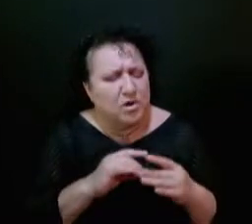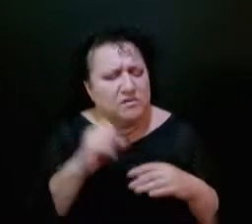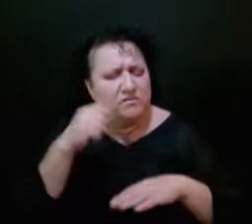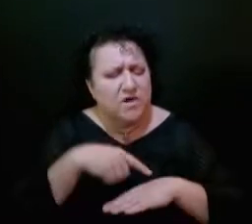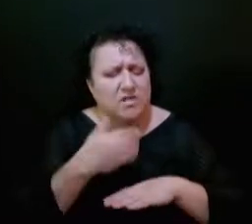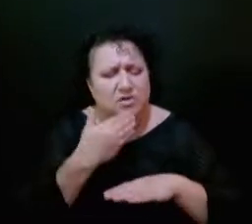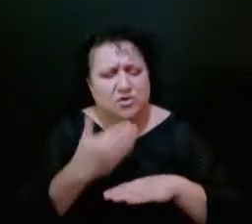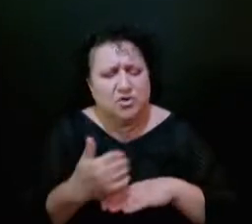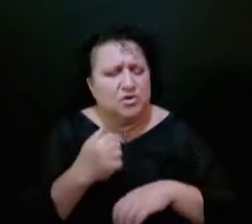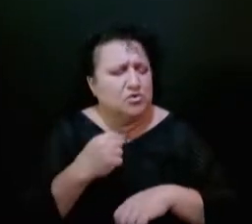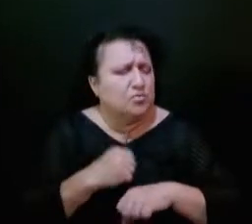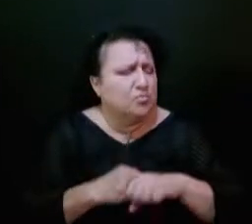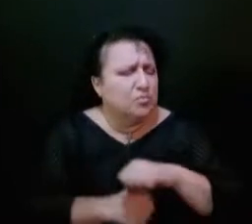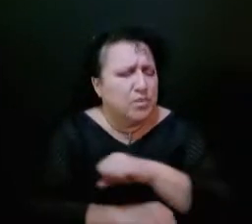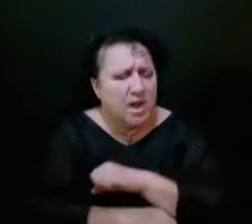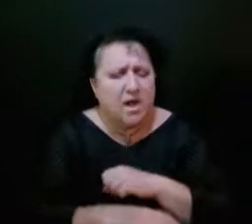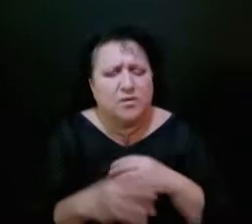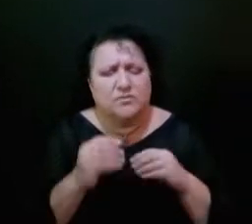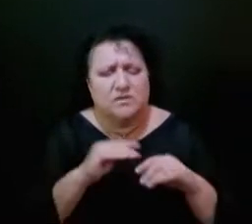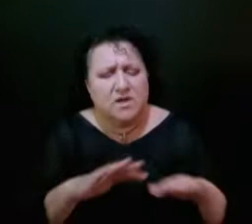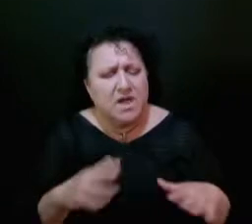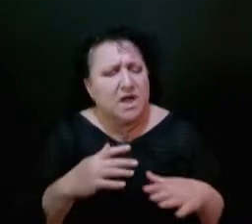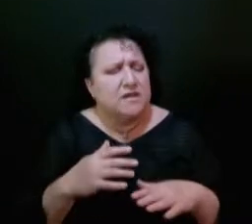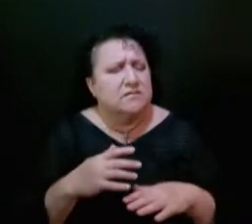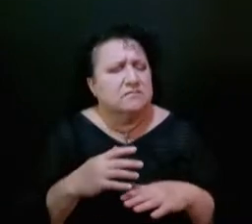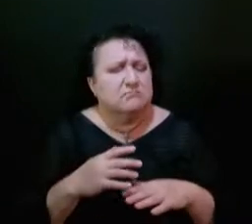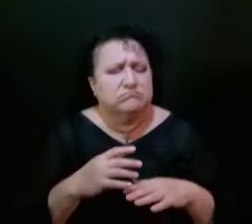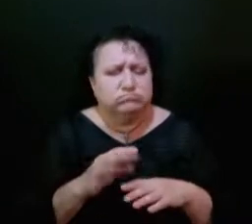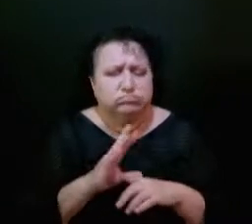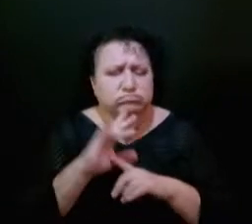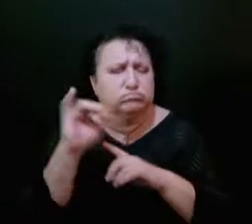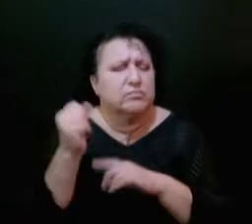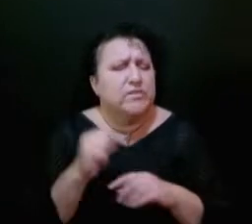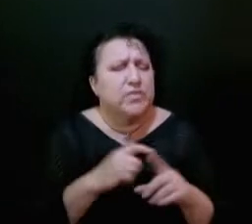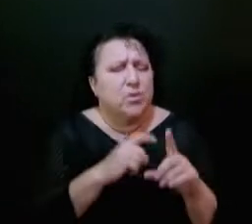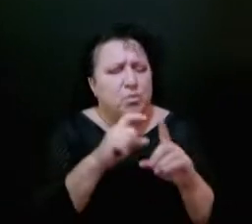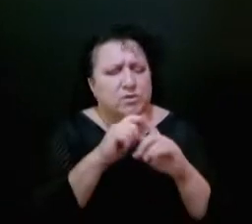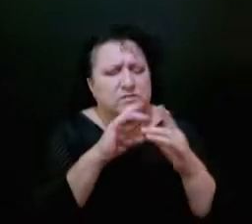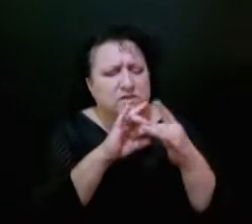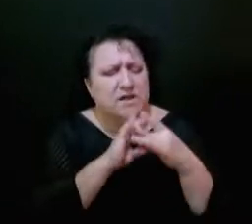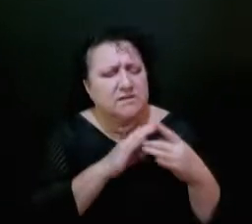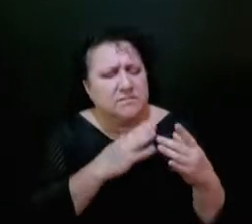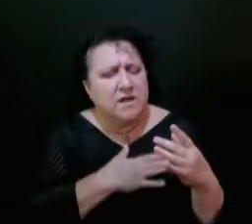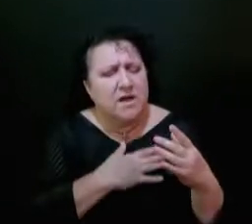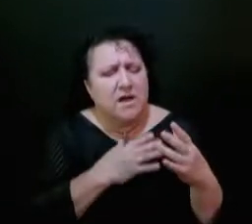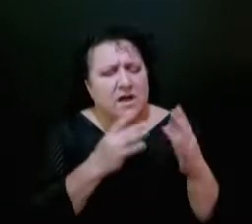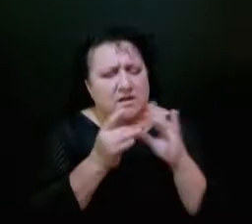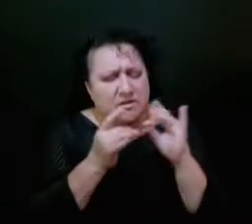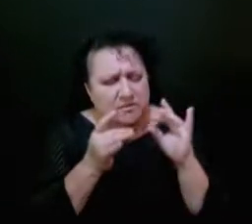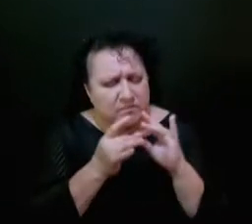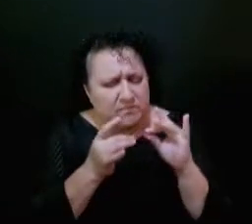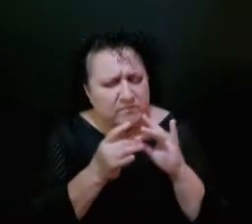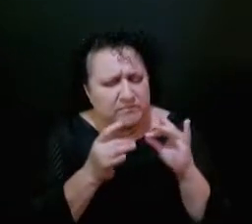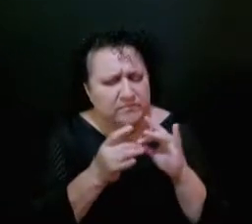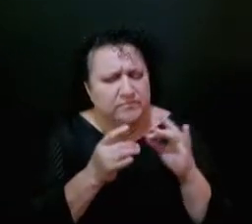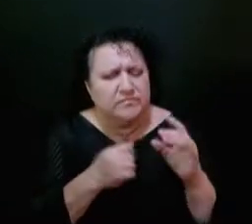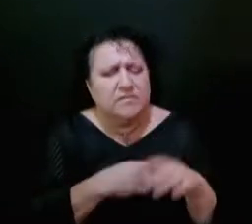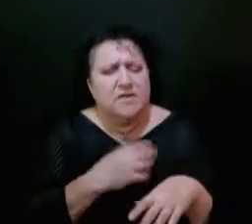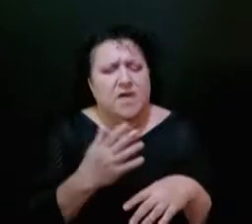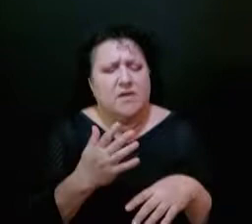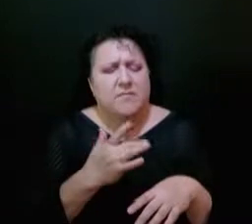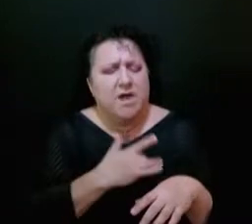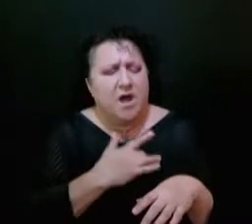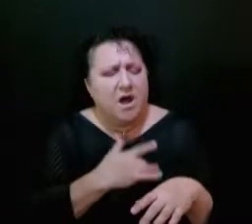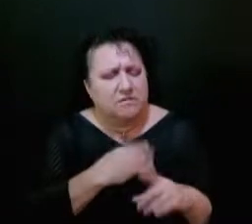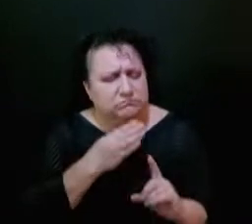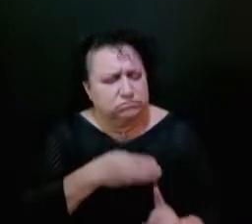fruit. Let the words of my mouth, the meditations of my heart, be acceptable in thy sight. O Lord, my strength